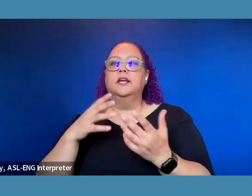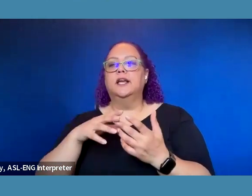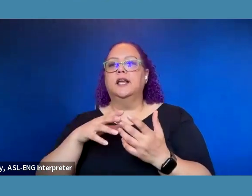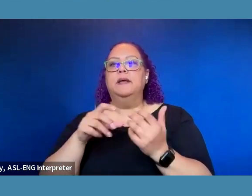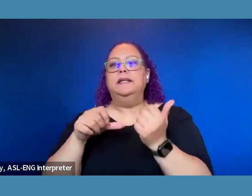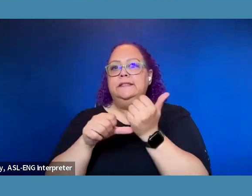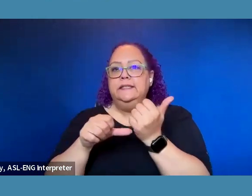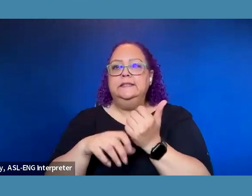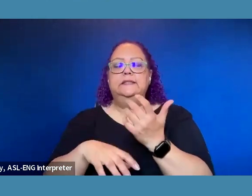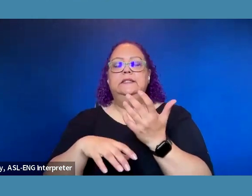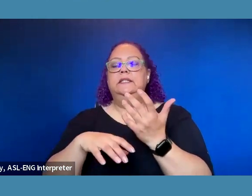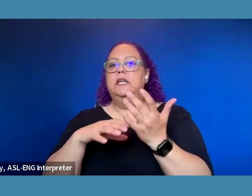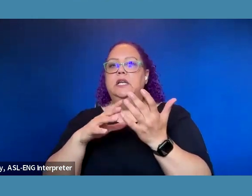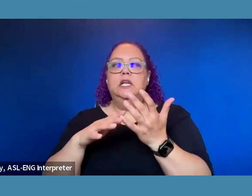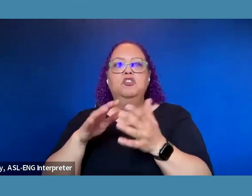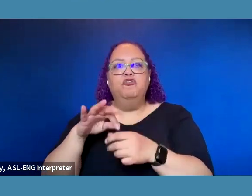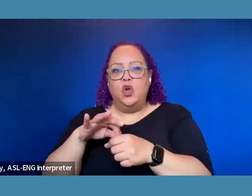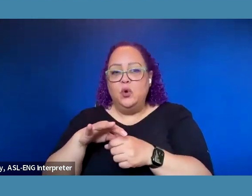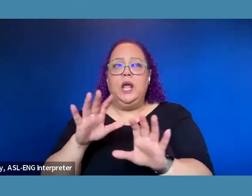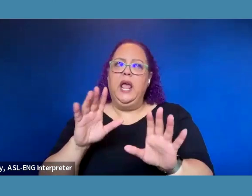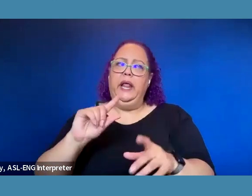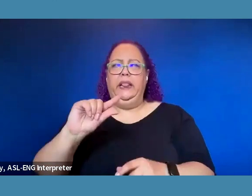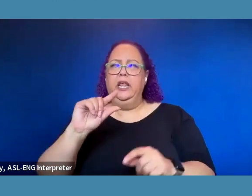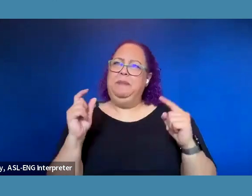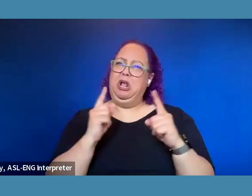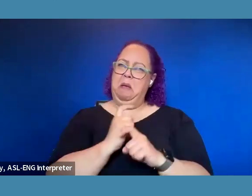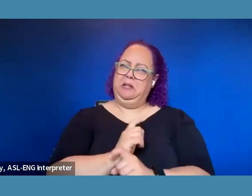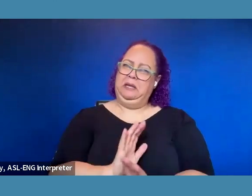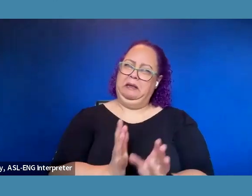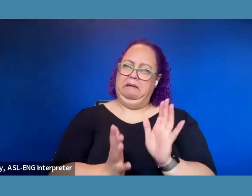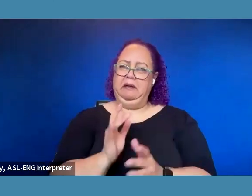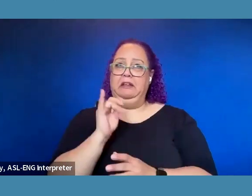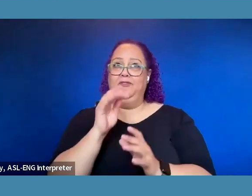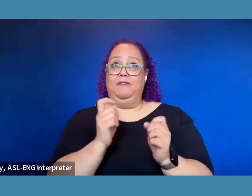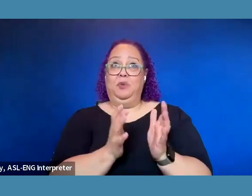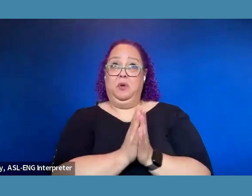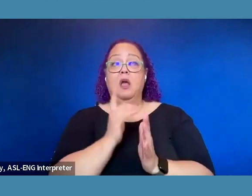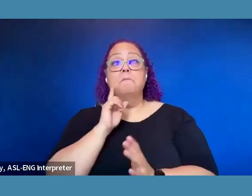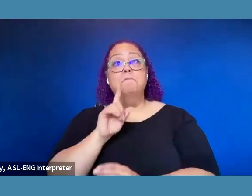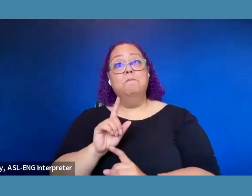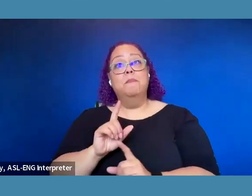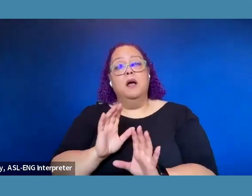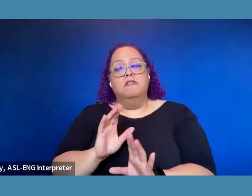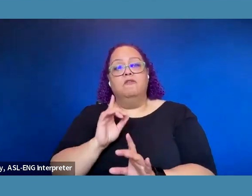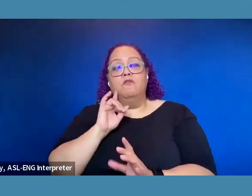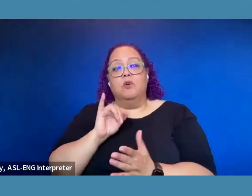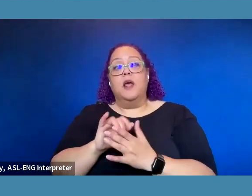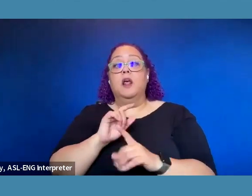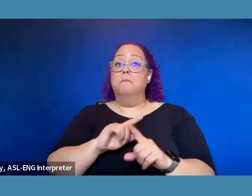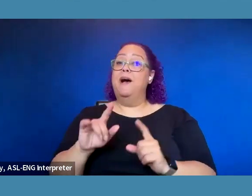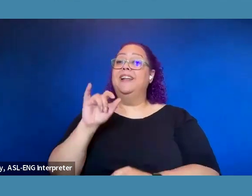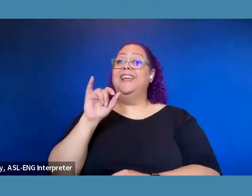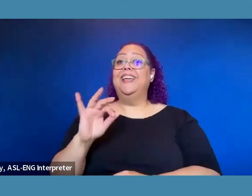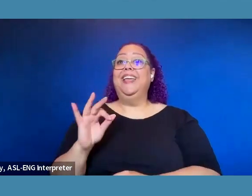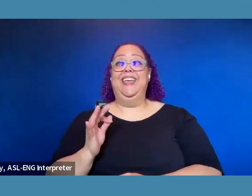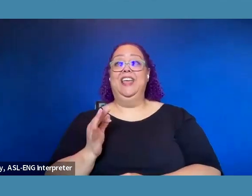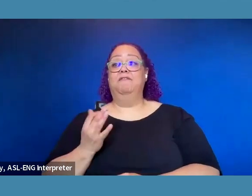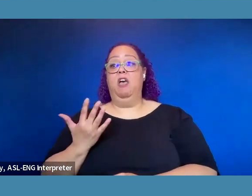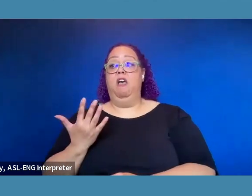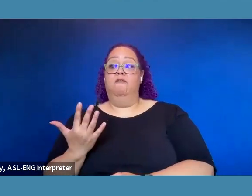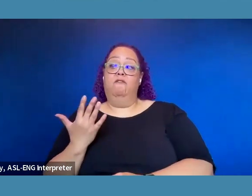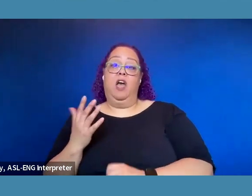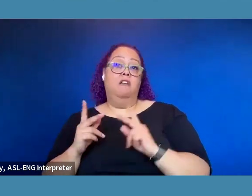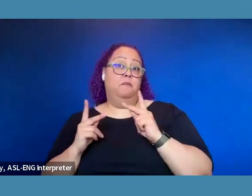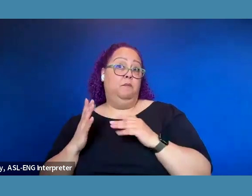those having to request it, but if 5 or more residents ask the administrator of a facility to